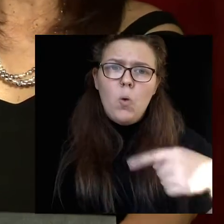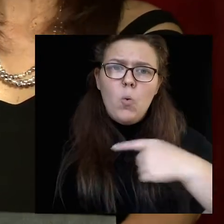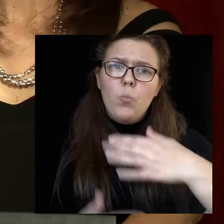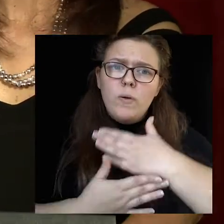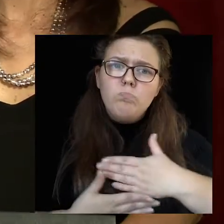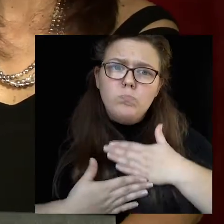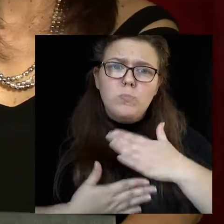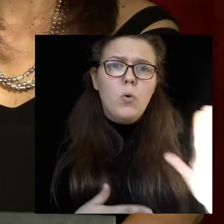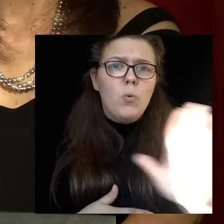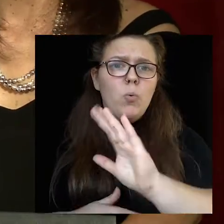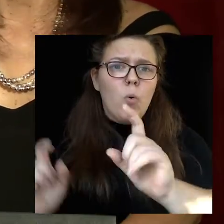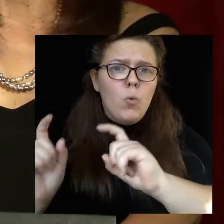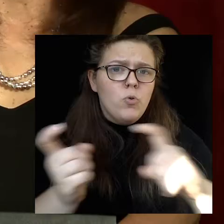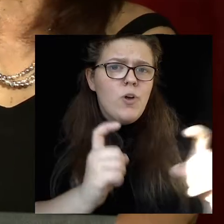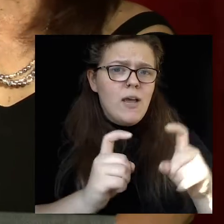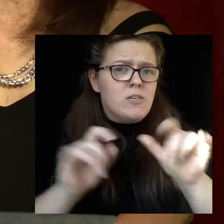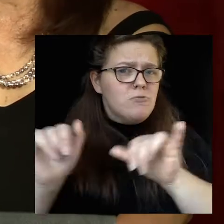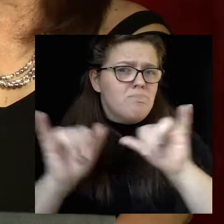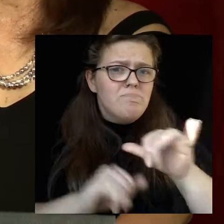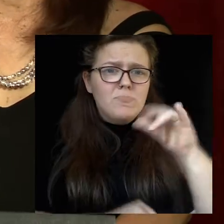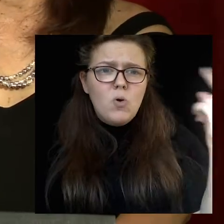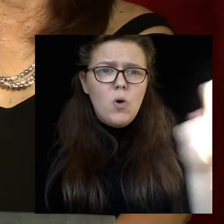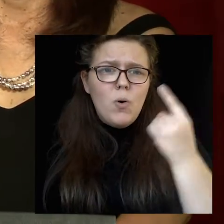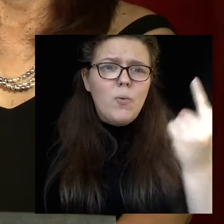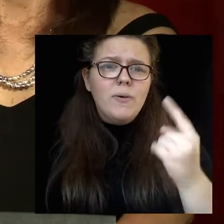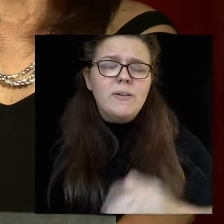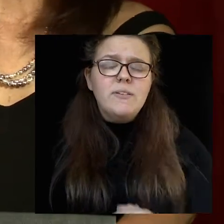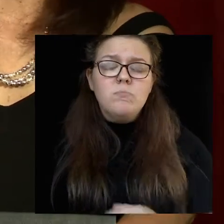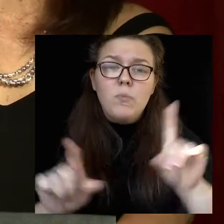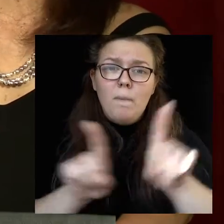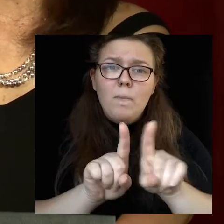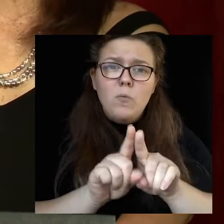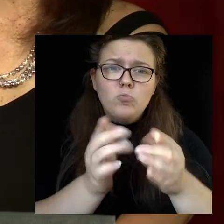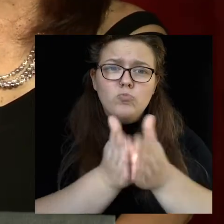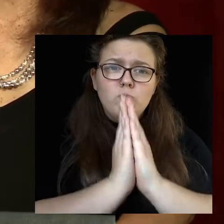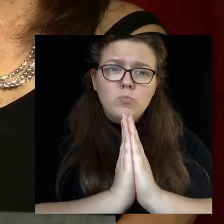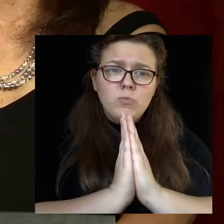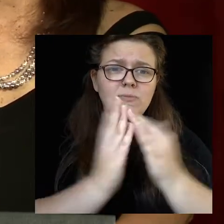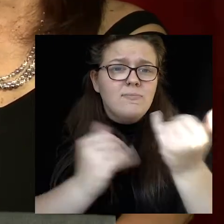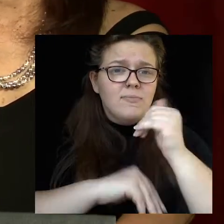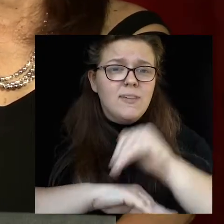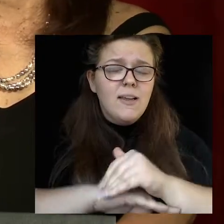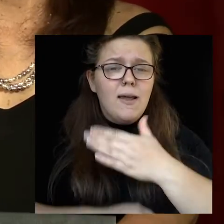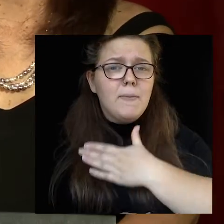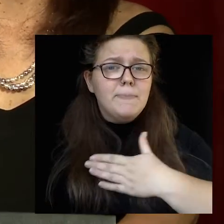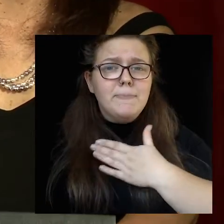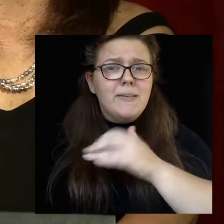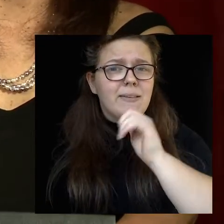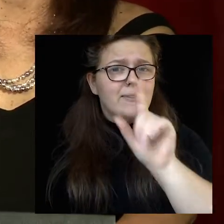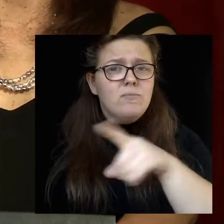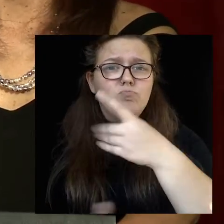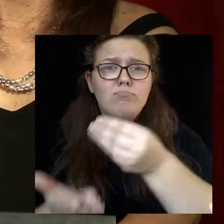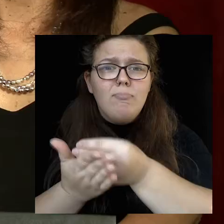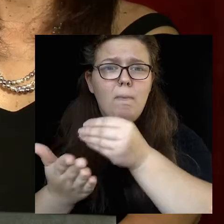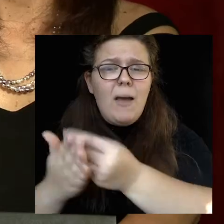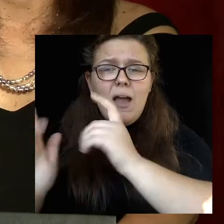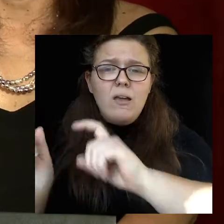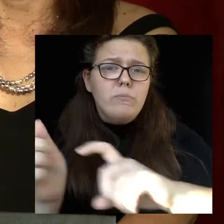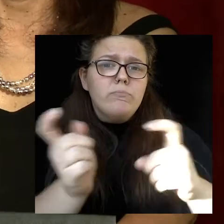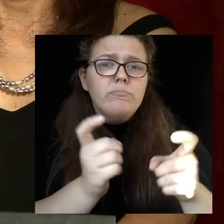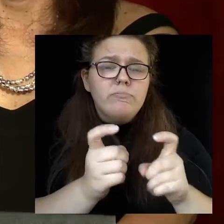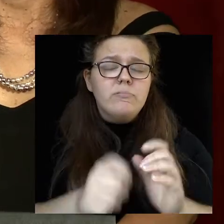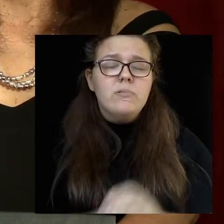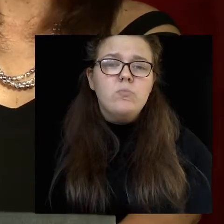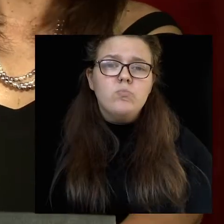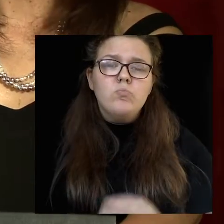And while we welcome your donations, as we always do, we also ask you tonight to commit to do more than to give